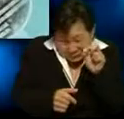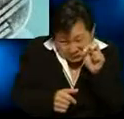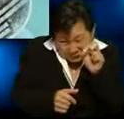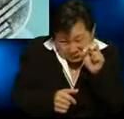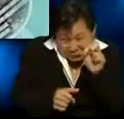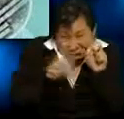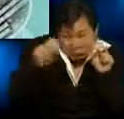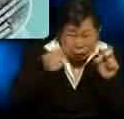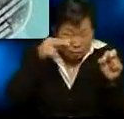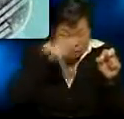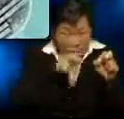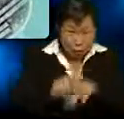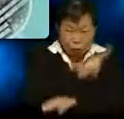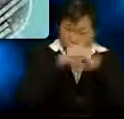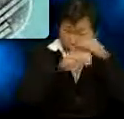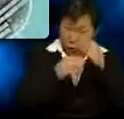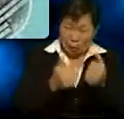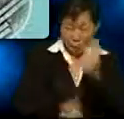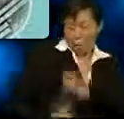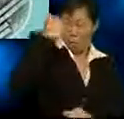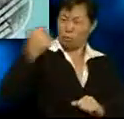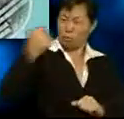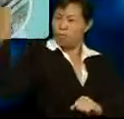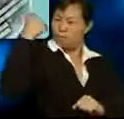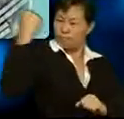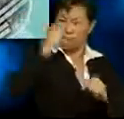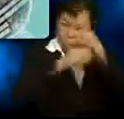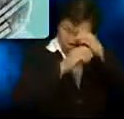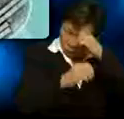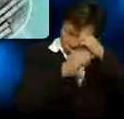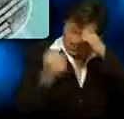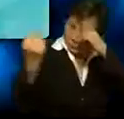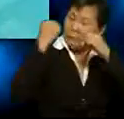They can only be seen using the most powerful microscope.